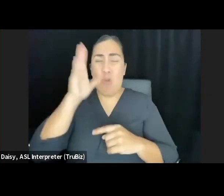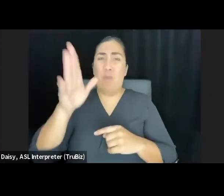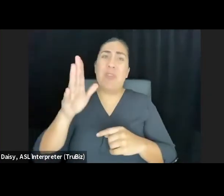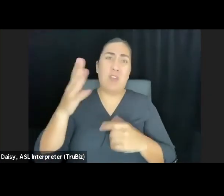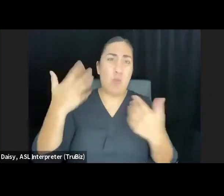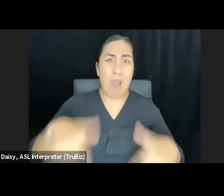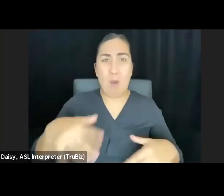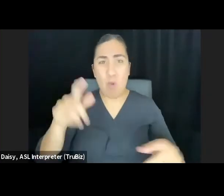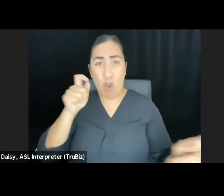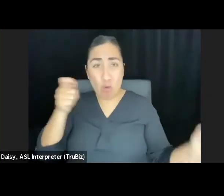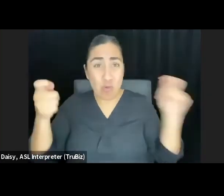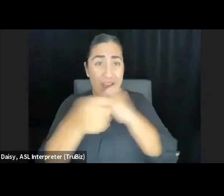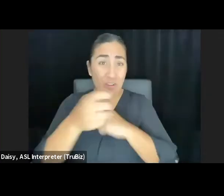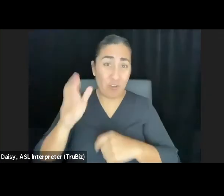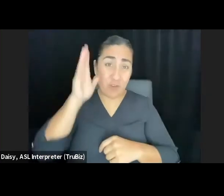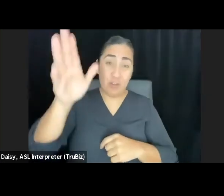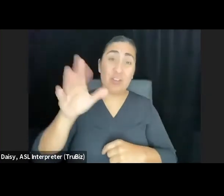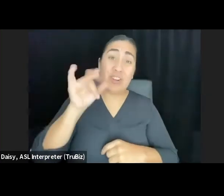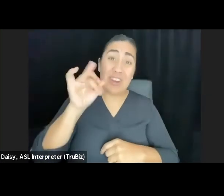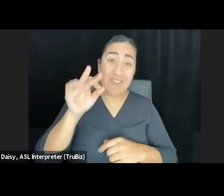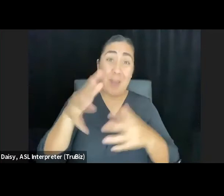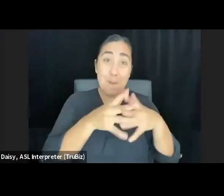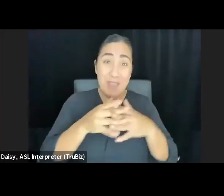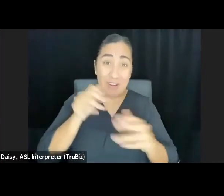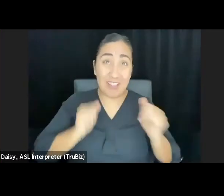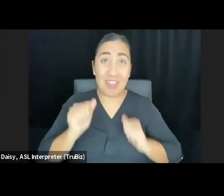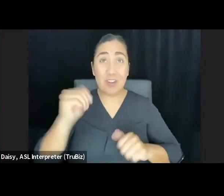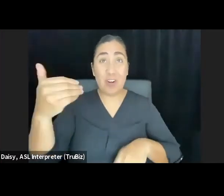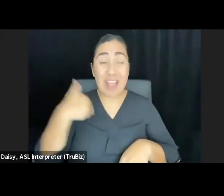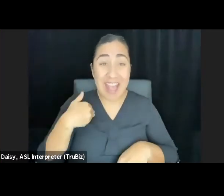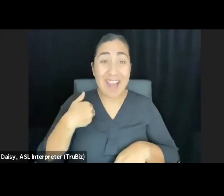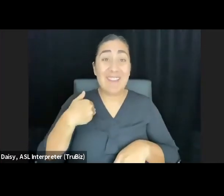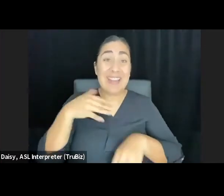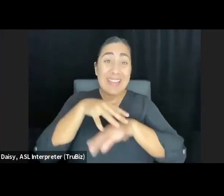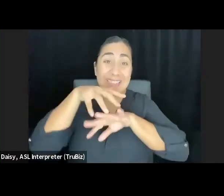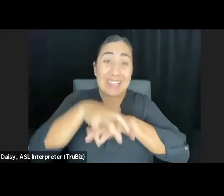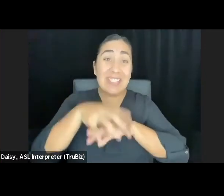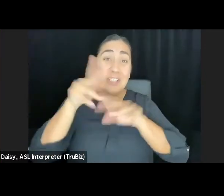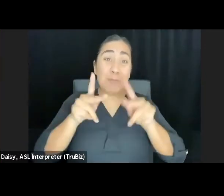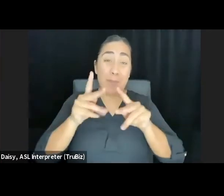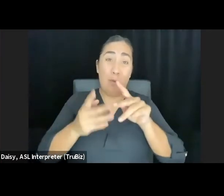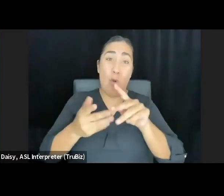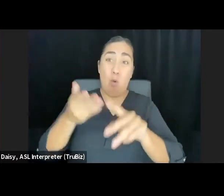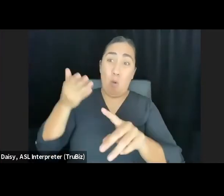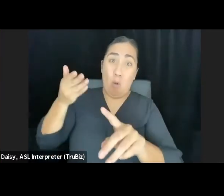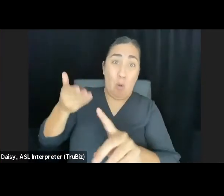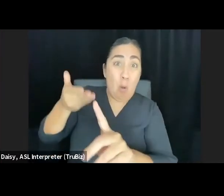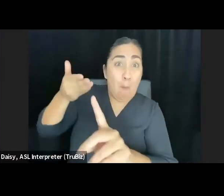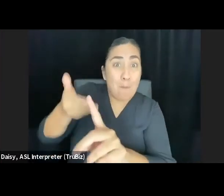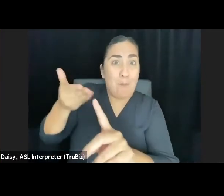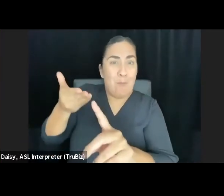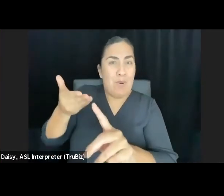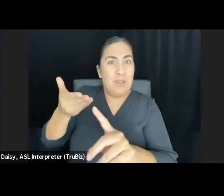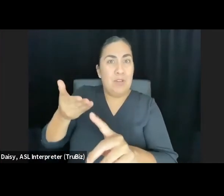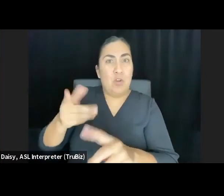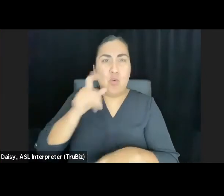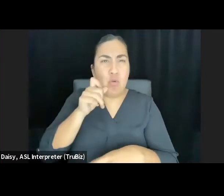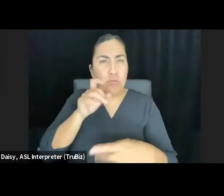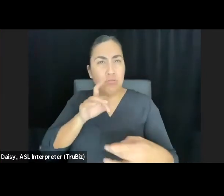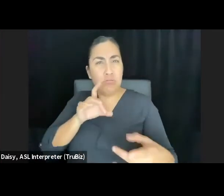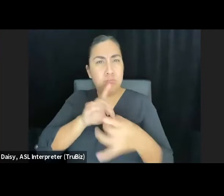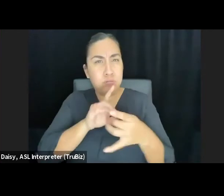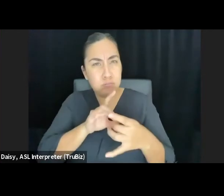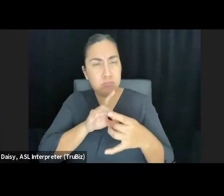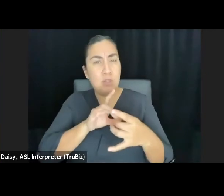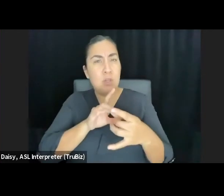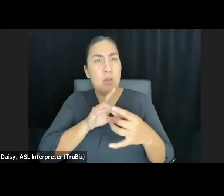have Indigenous people present, people who are connected to their communities, who are in tune with their culture, who are connected to their homelands and